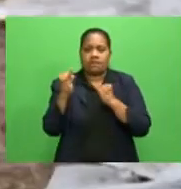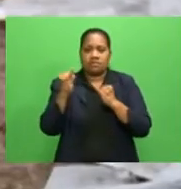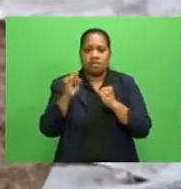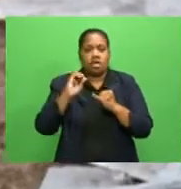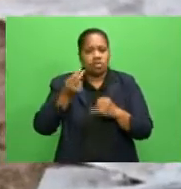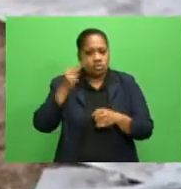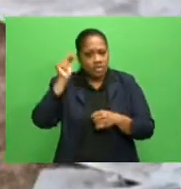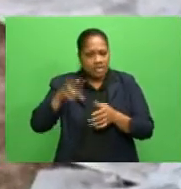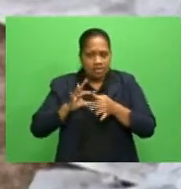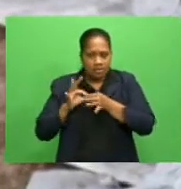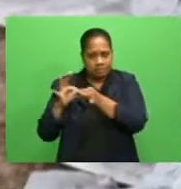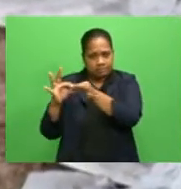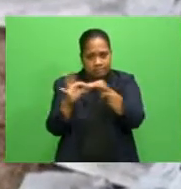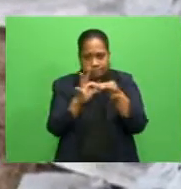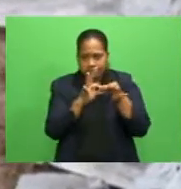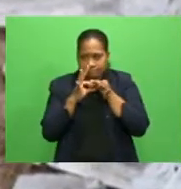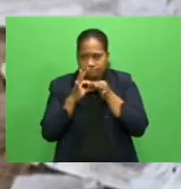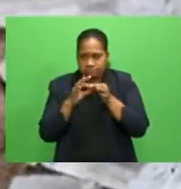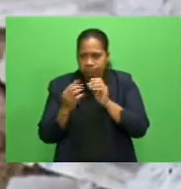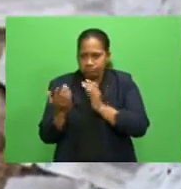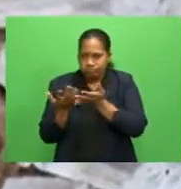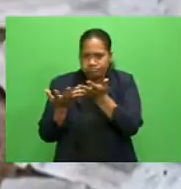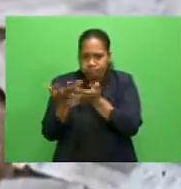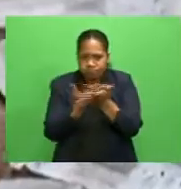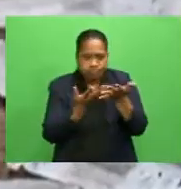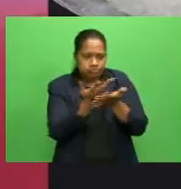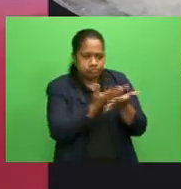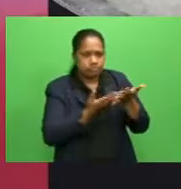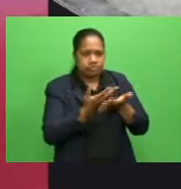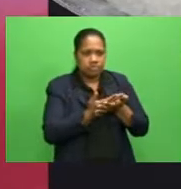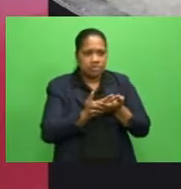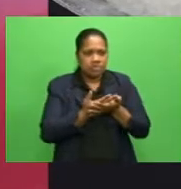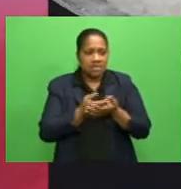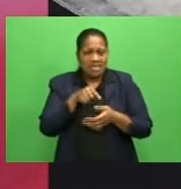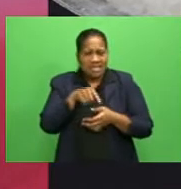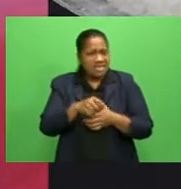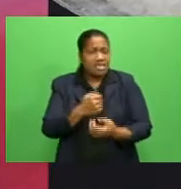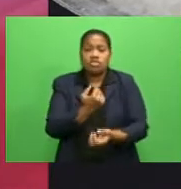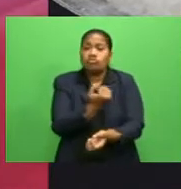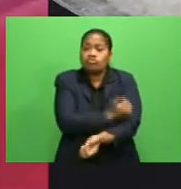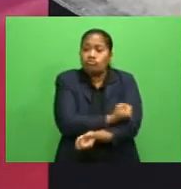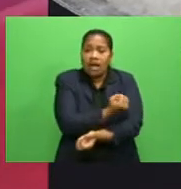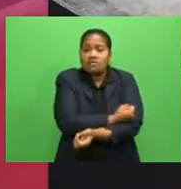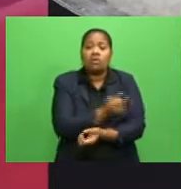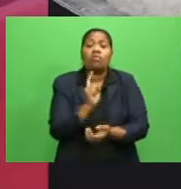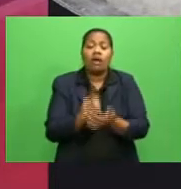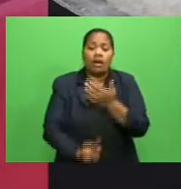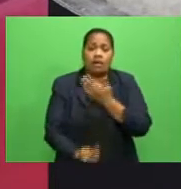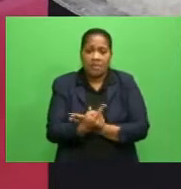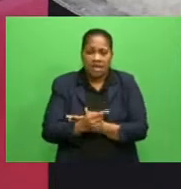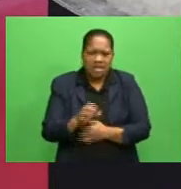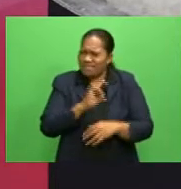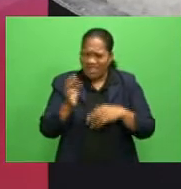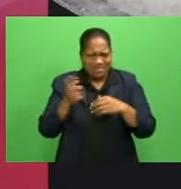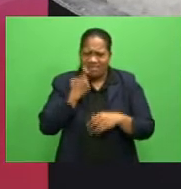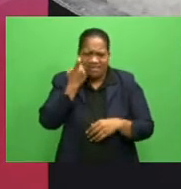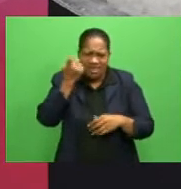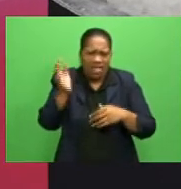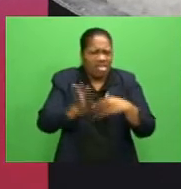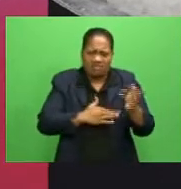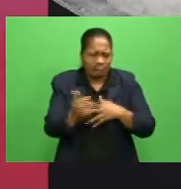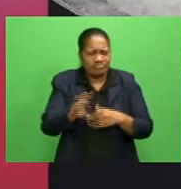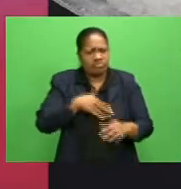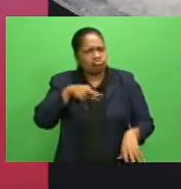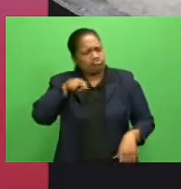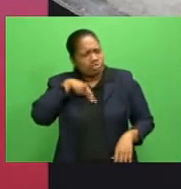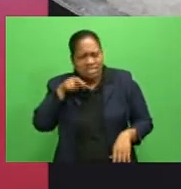approach is needed. This drug does not discriminate. It doesn't care what political affiliation you are. It does not care what religion you are. It